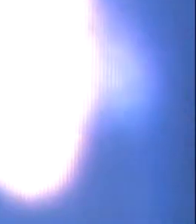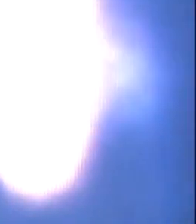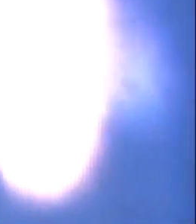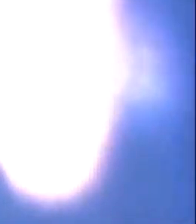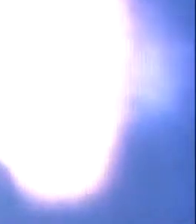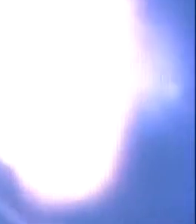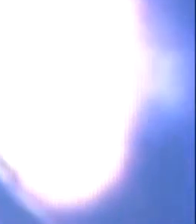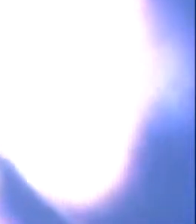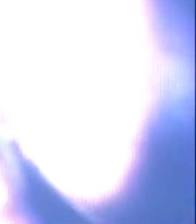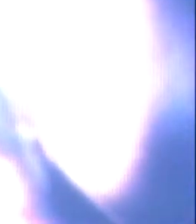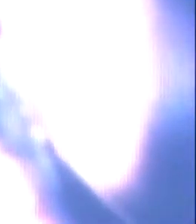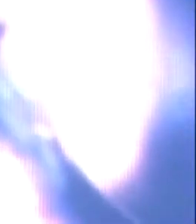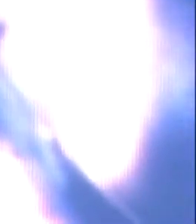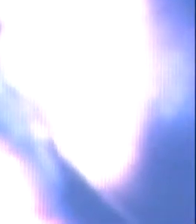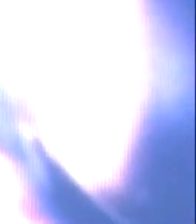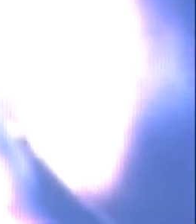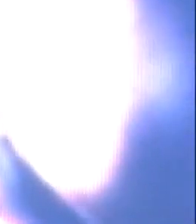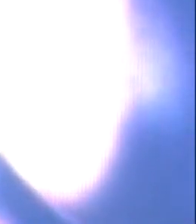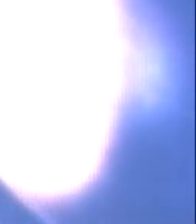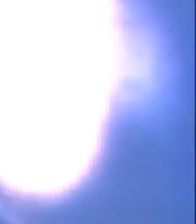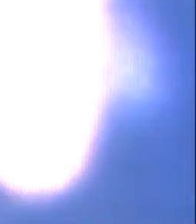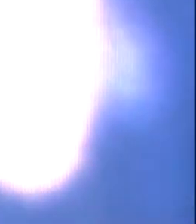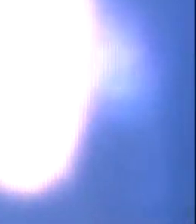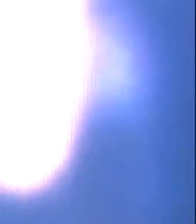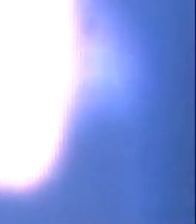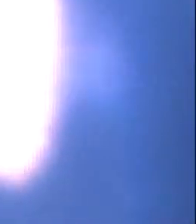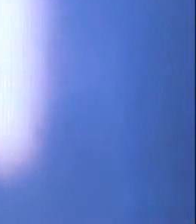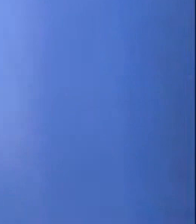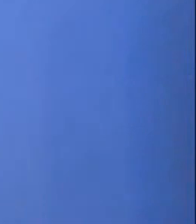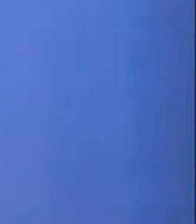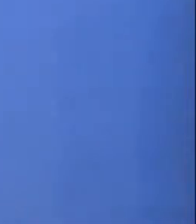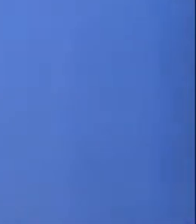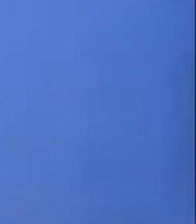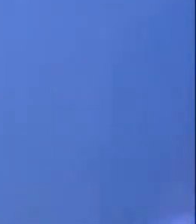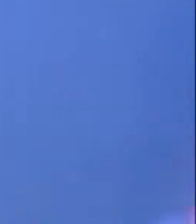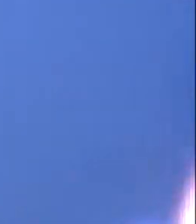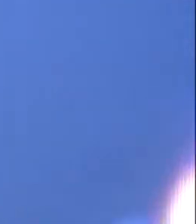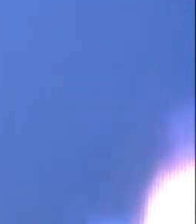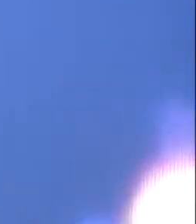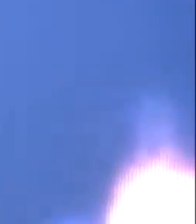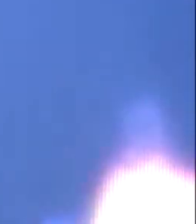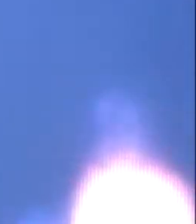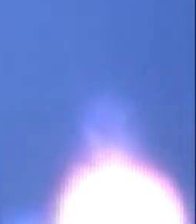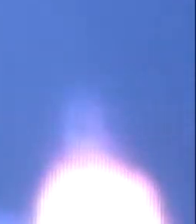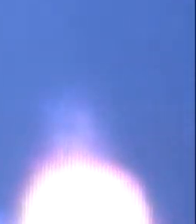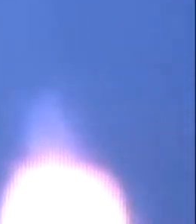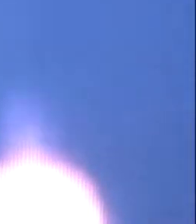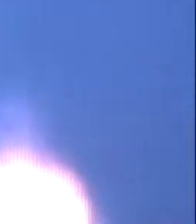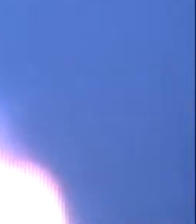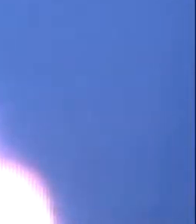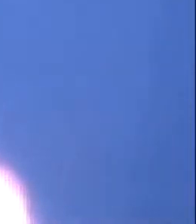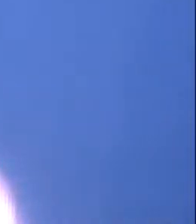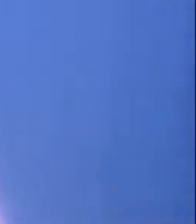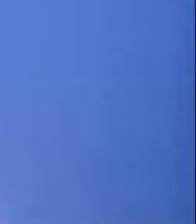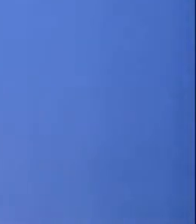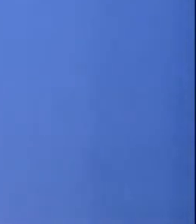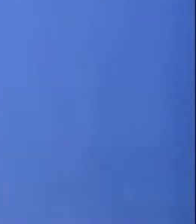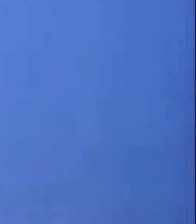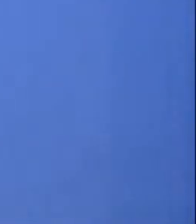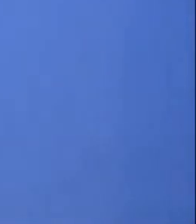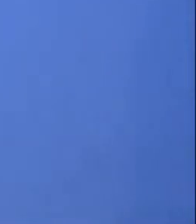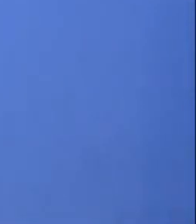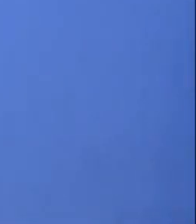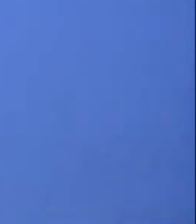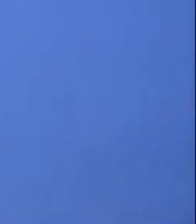is true. You're the truth. We use that word, that little phrase, like really funny, like, you see